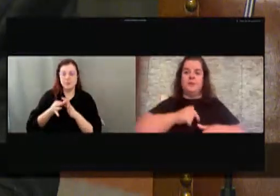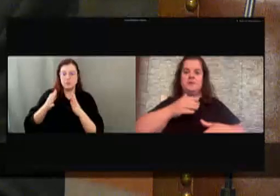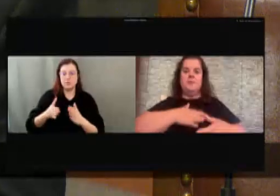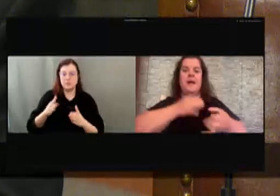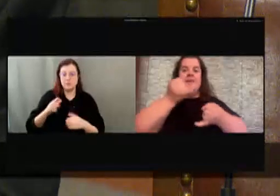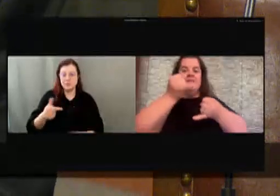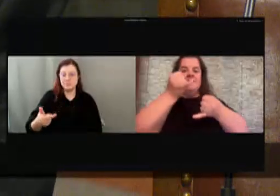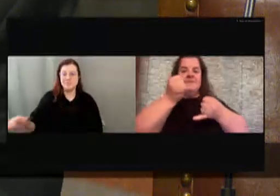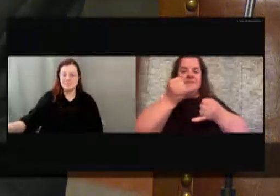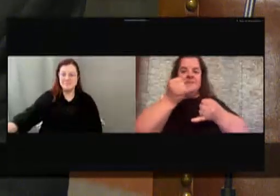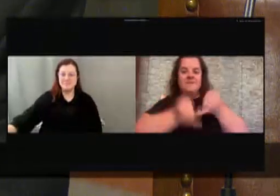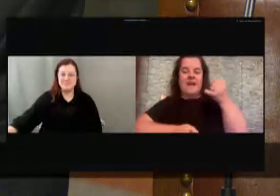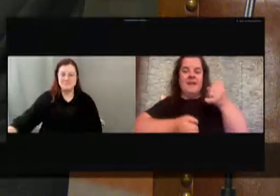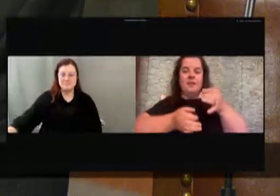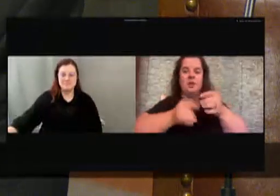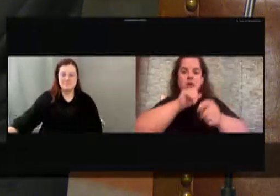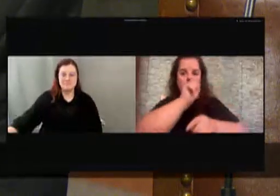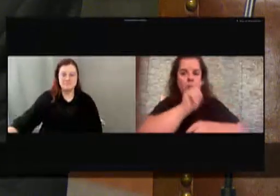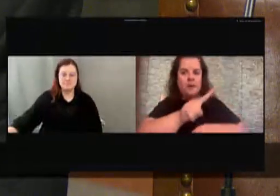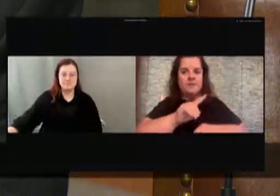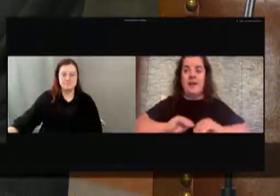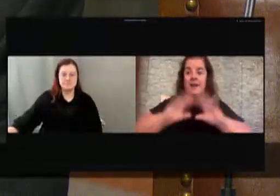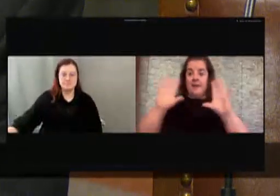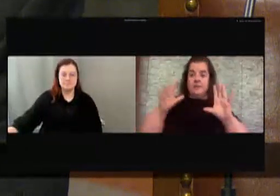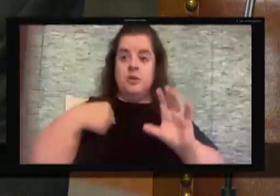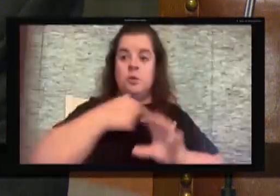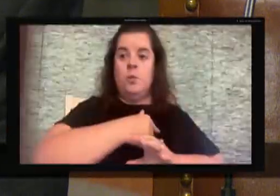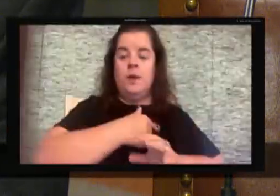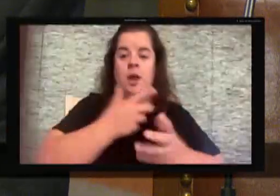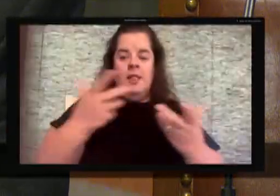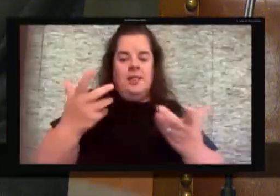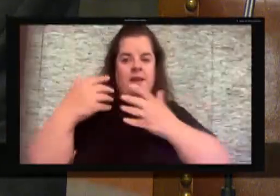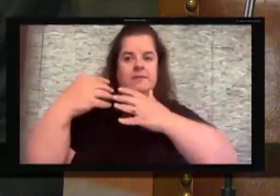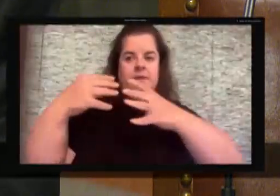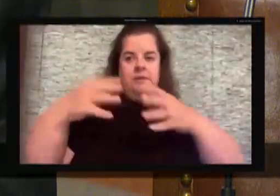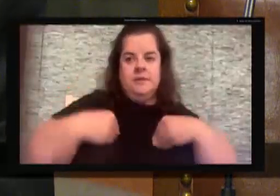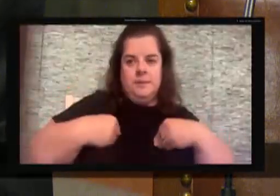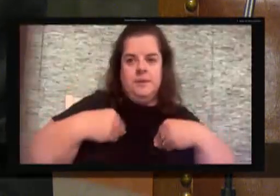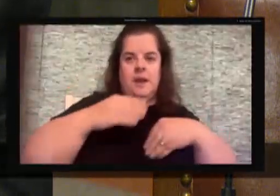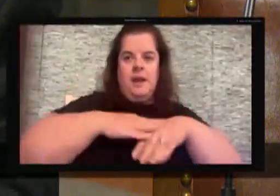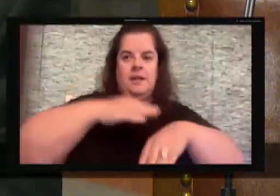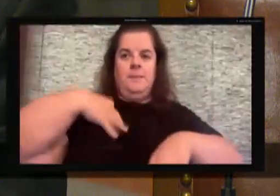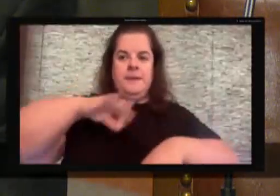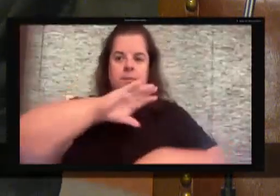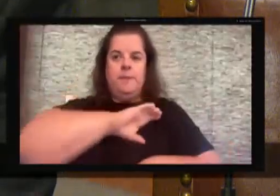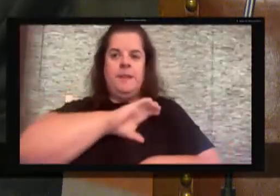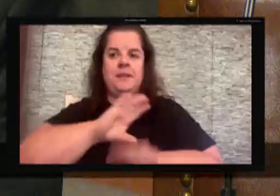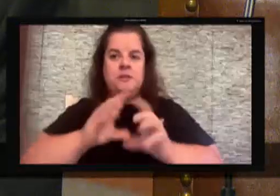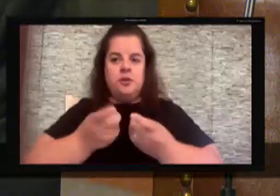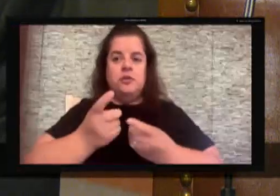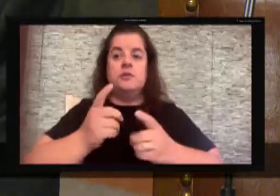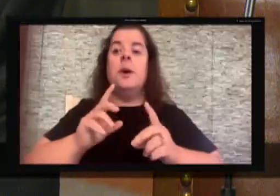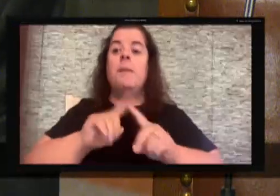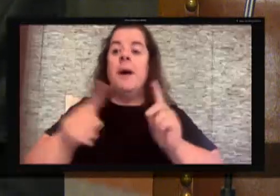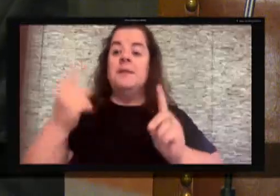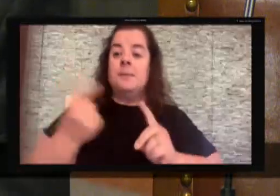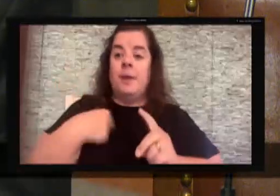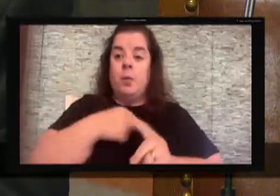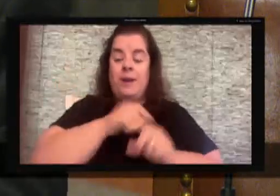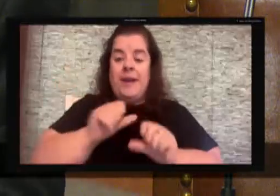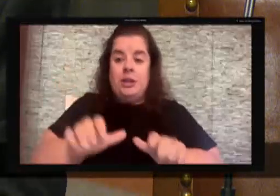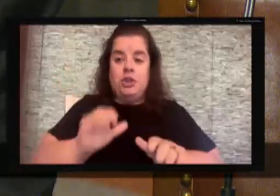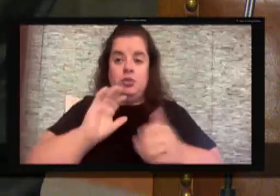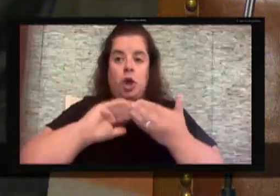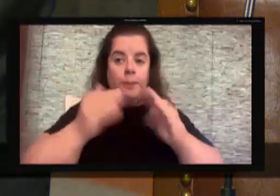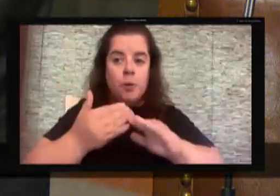obviously, we're putting a lot of the onus on the Pittsburgh Police Force, but is there something we can do, you know, as a community, as a